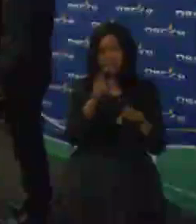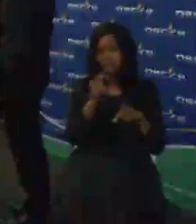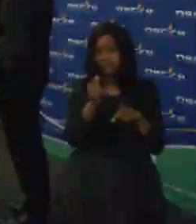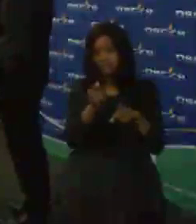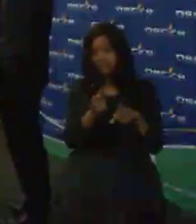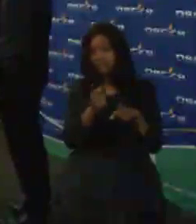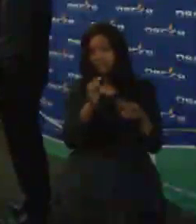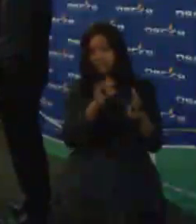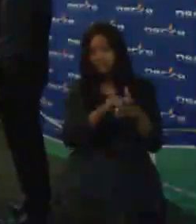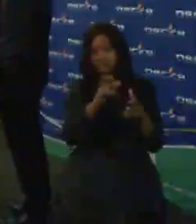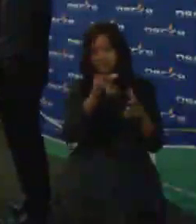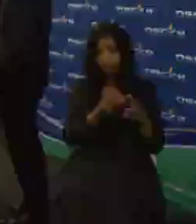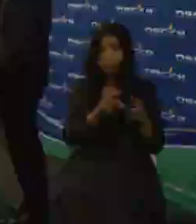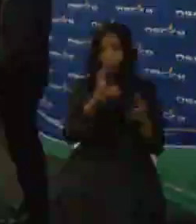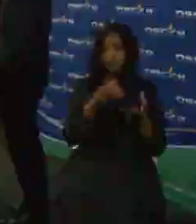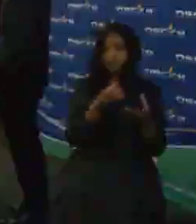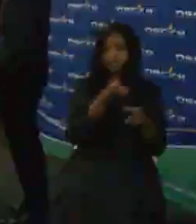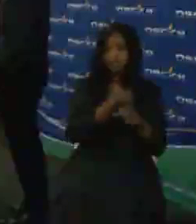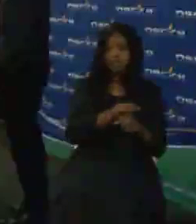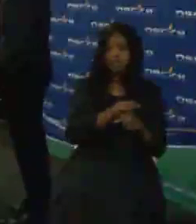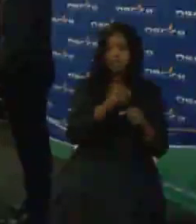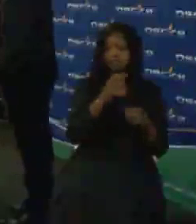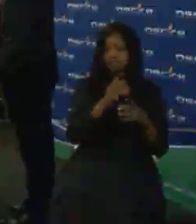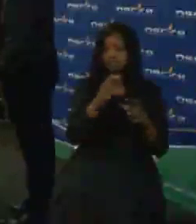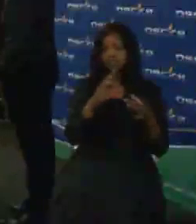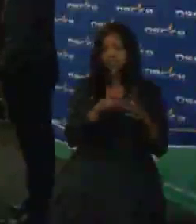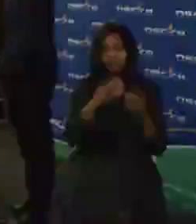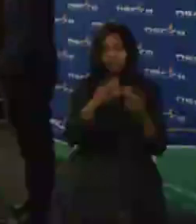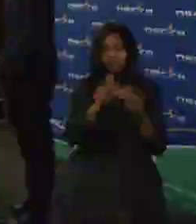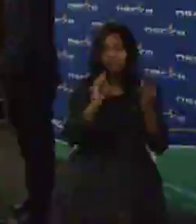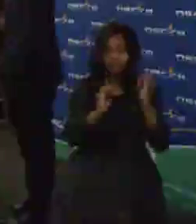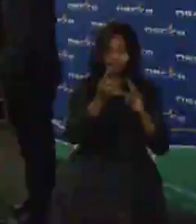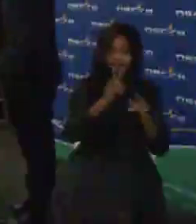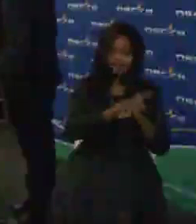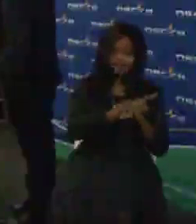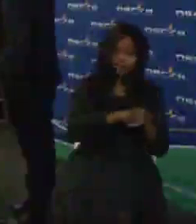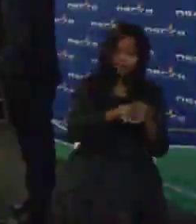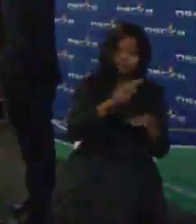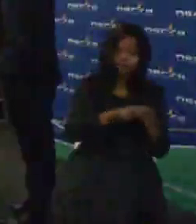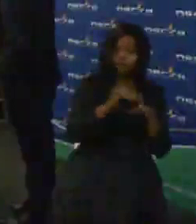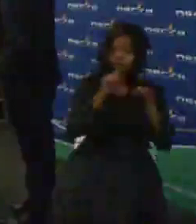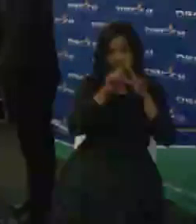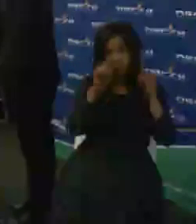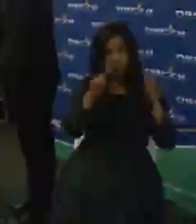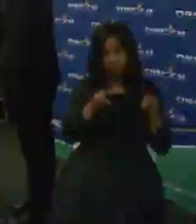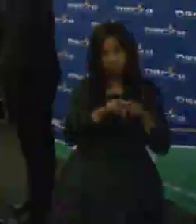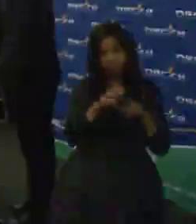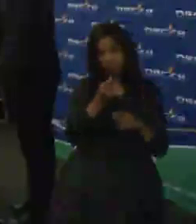a person would get if they contracted directly with City Power themselves on a prepaid tariff.